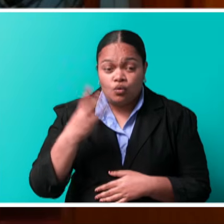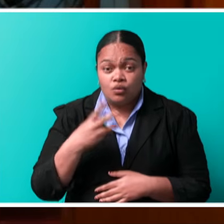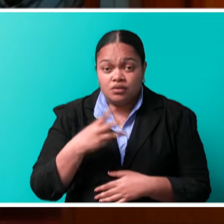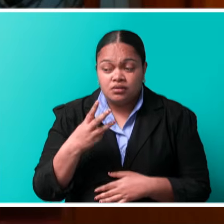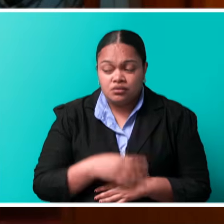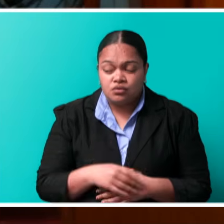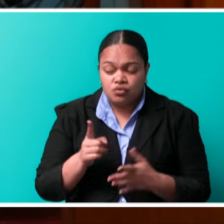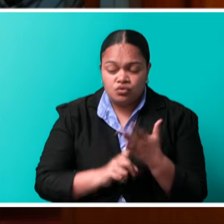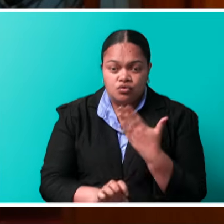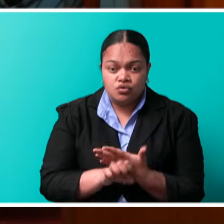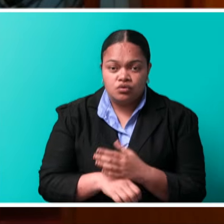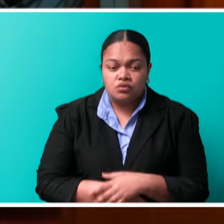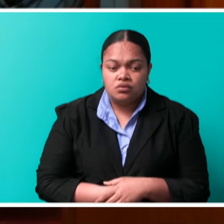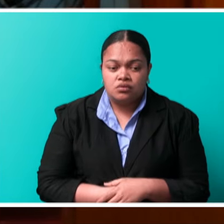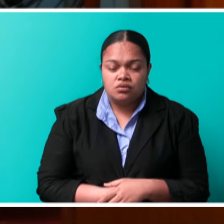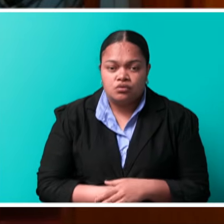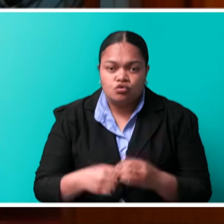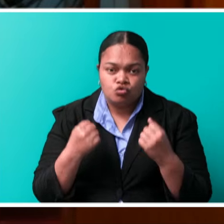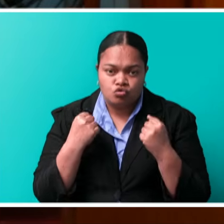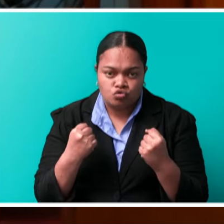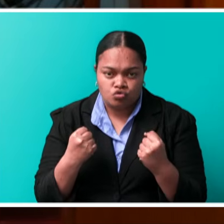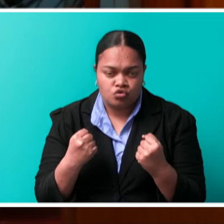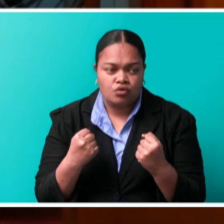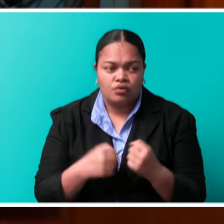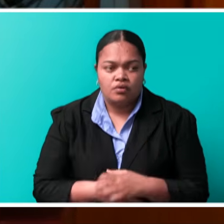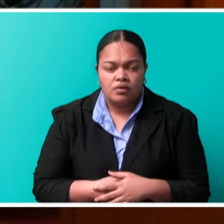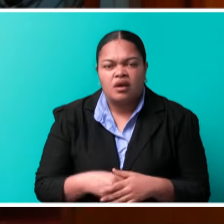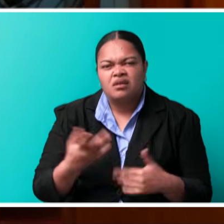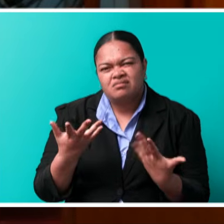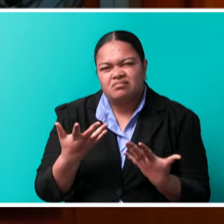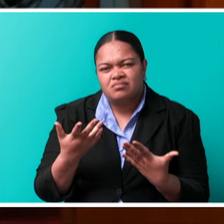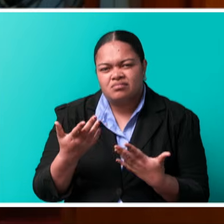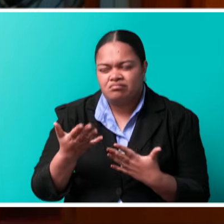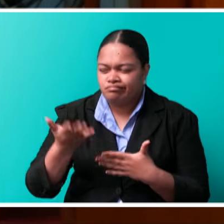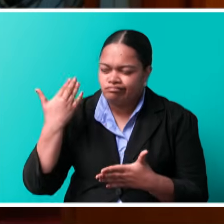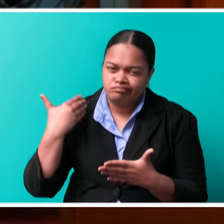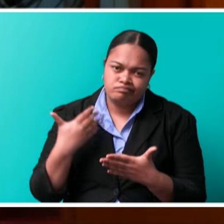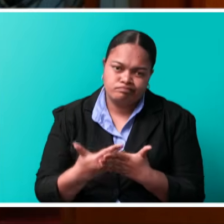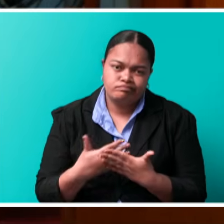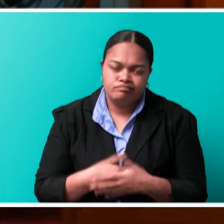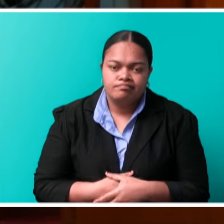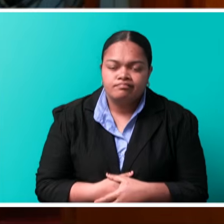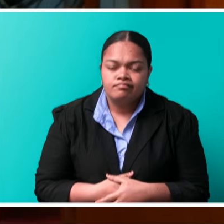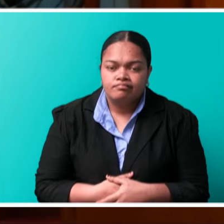2026, one of the strongest returns in the fund's history.